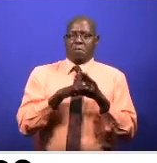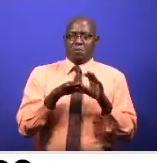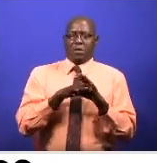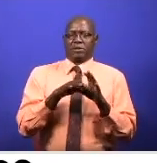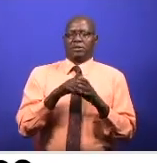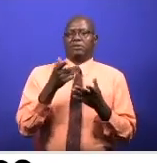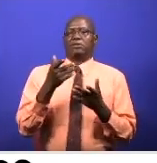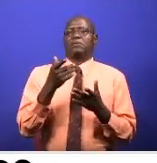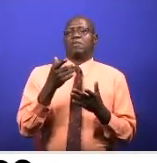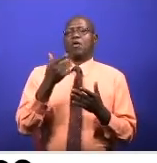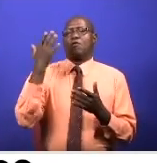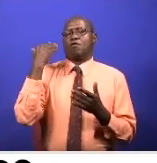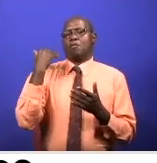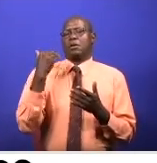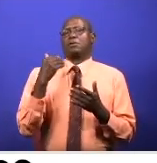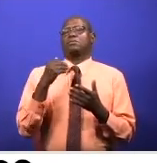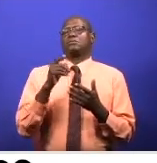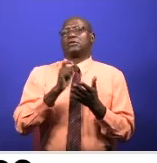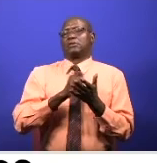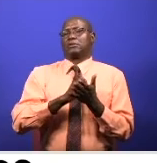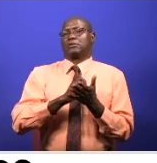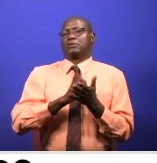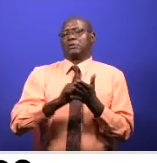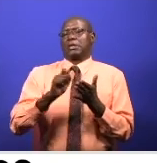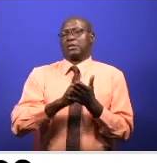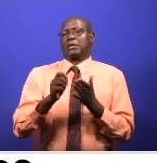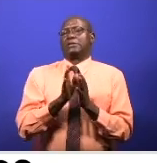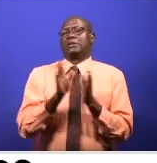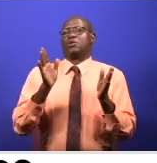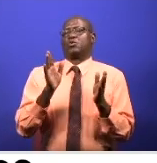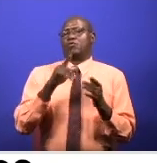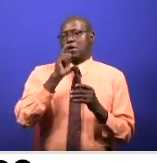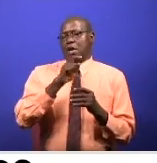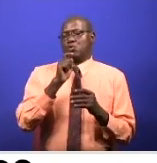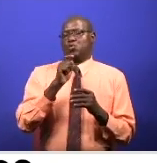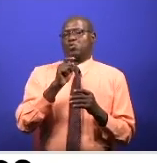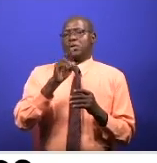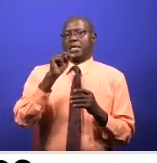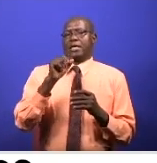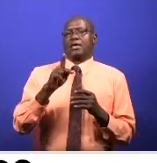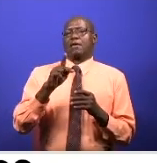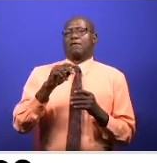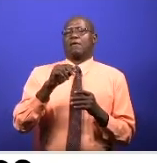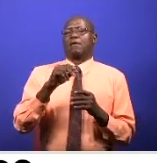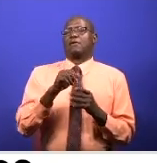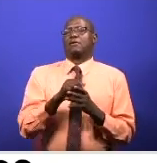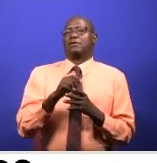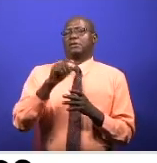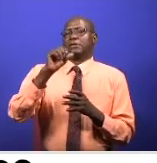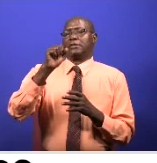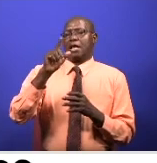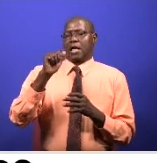KANU Secretary General Nick Salat. So we've decided that the party of choice that we will